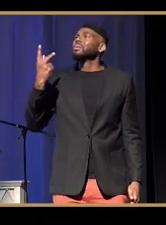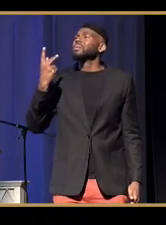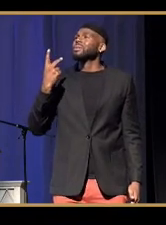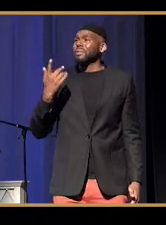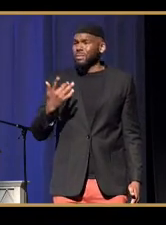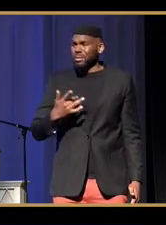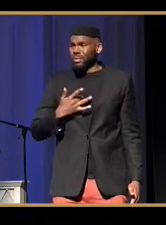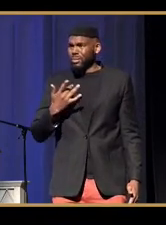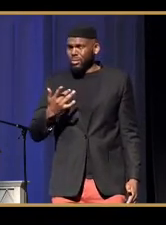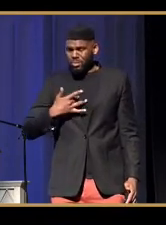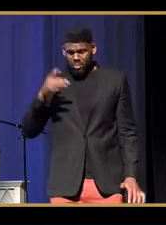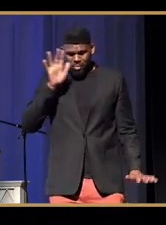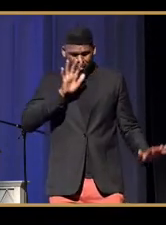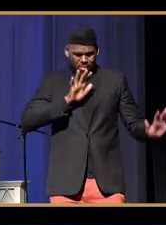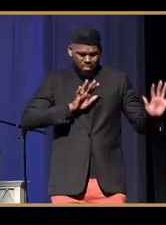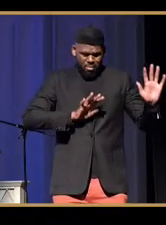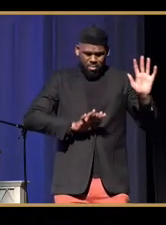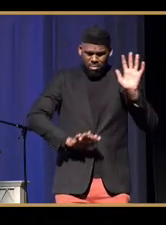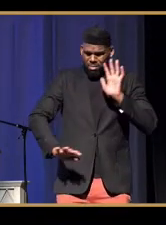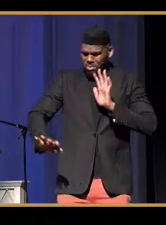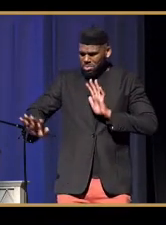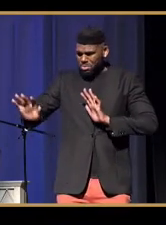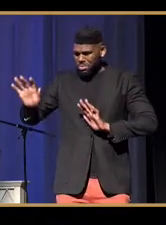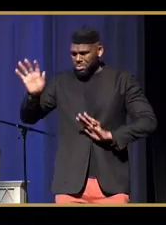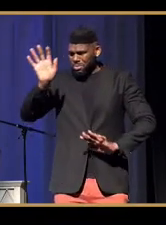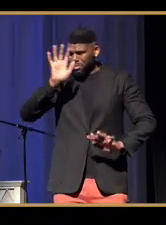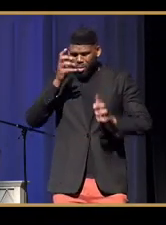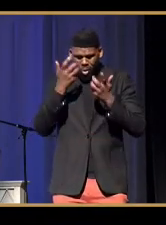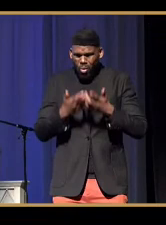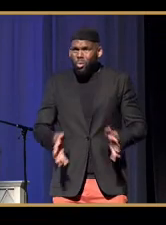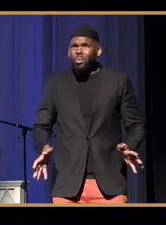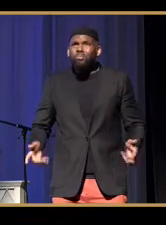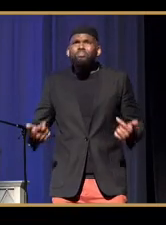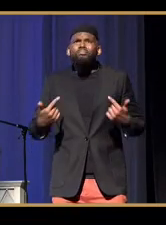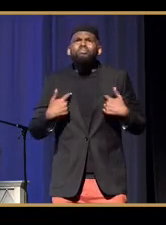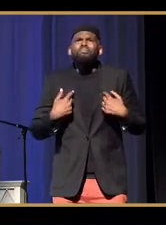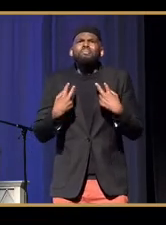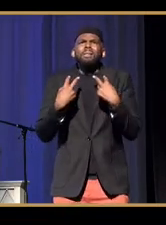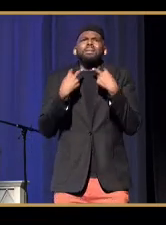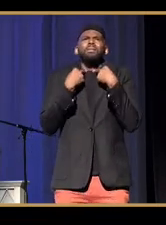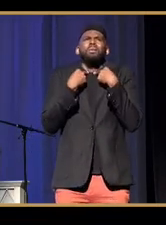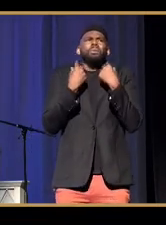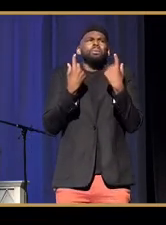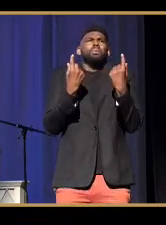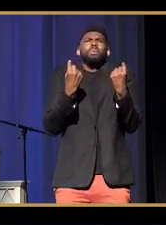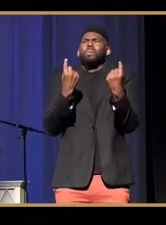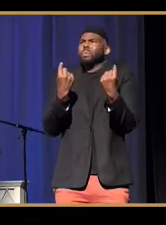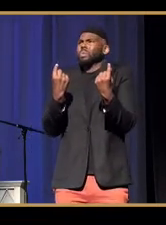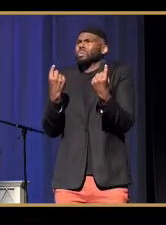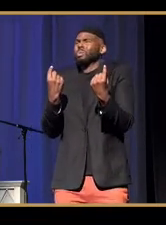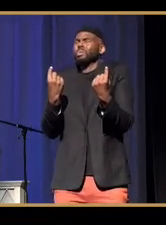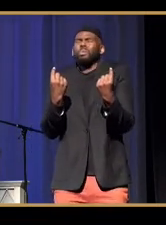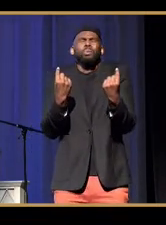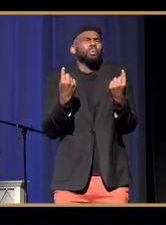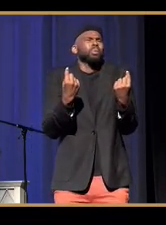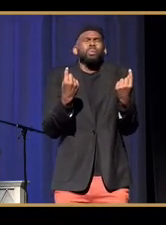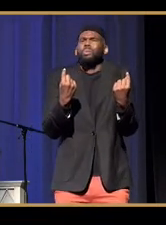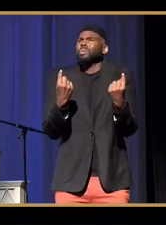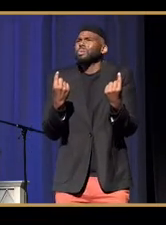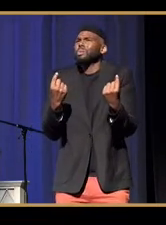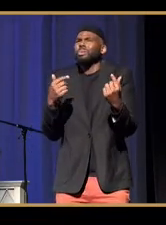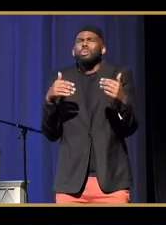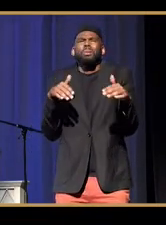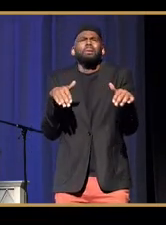I feel so lost, 'cause I don't know what I'm gonna